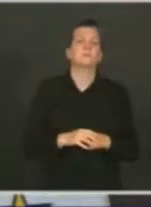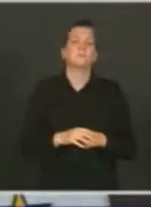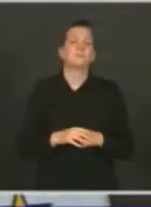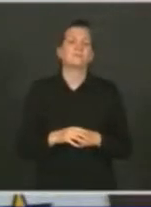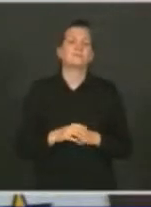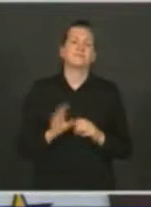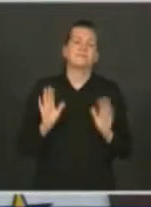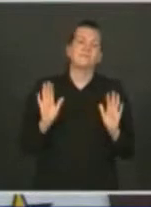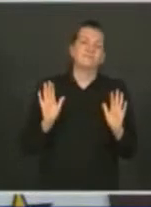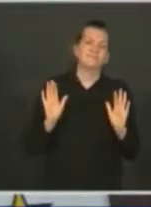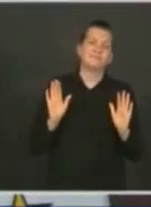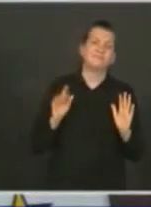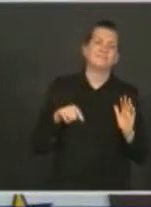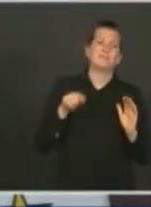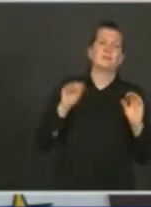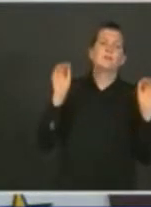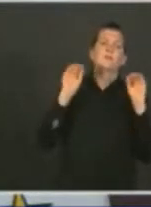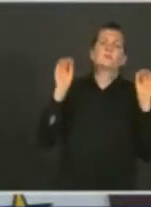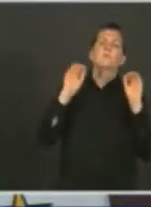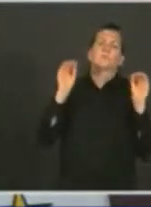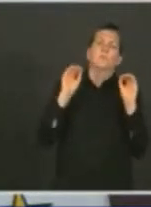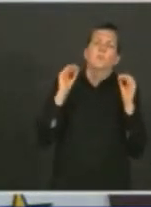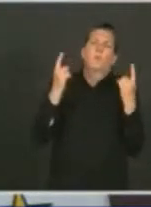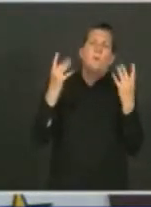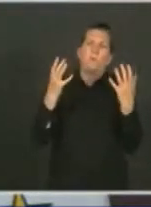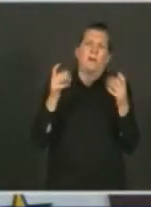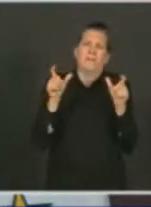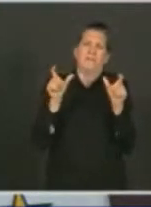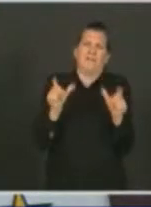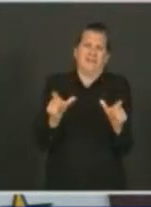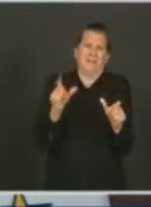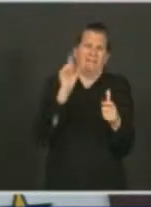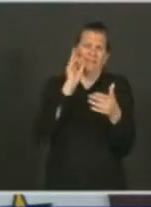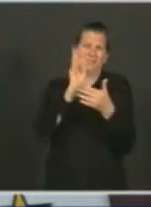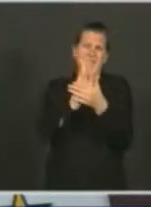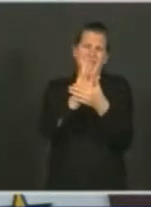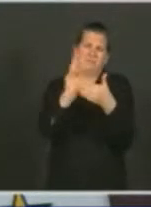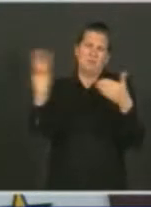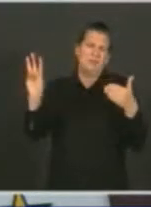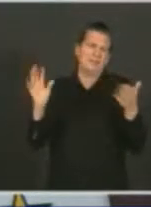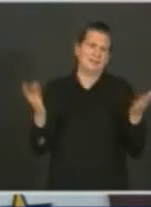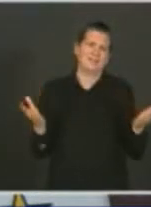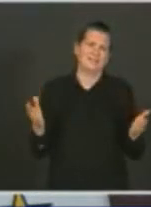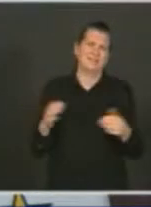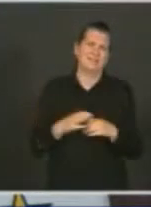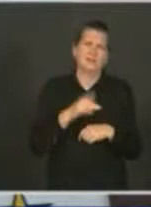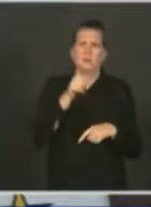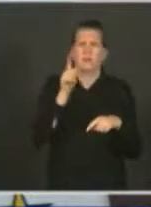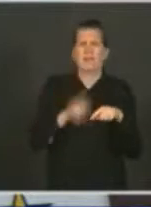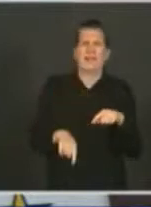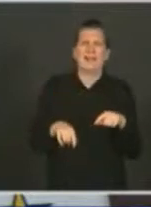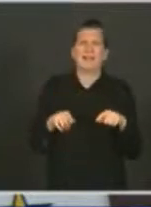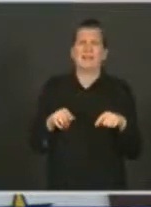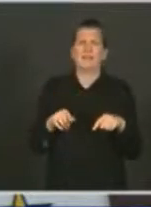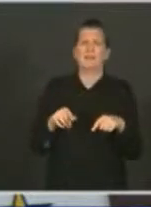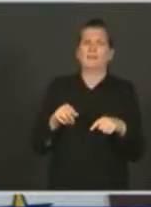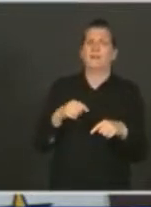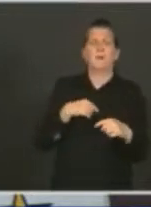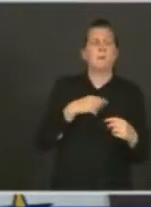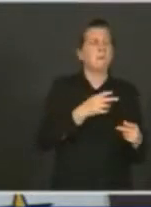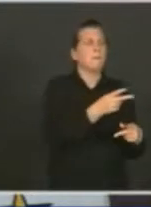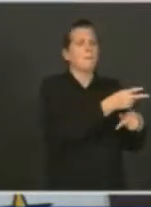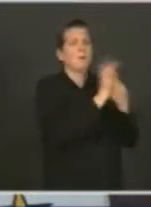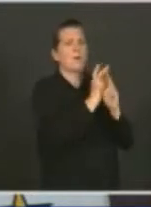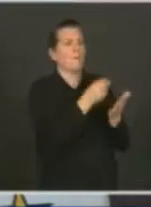know, nobody wants to go there. And I think you can't do it cavalierly. No, you can't just borrow enough money and hope that that